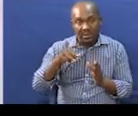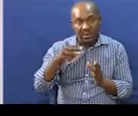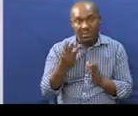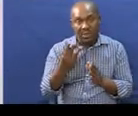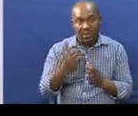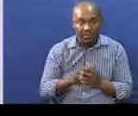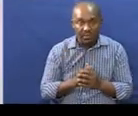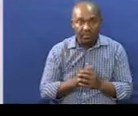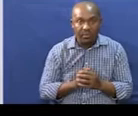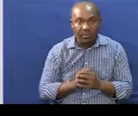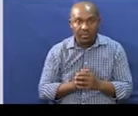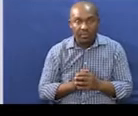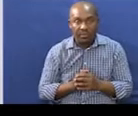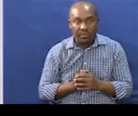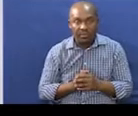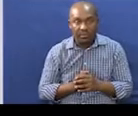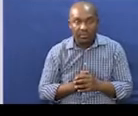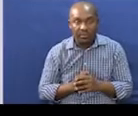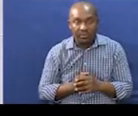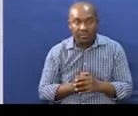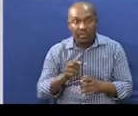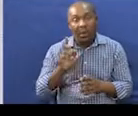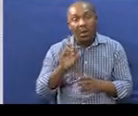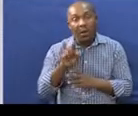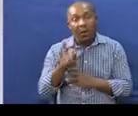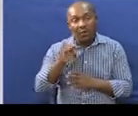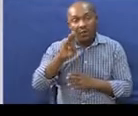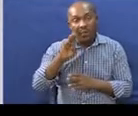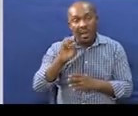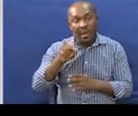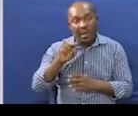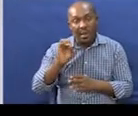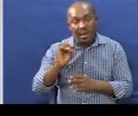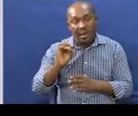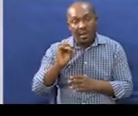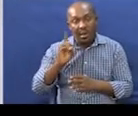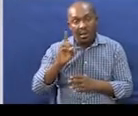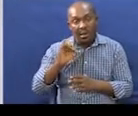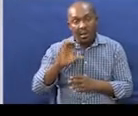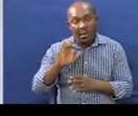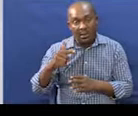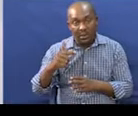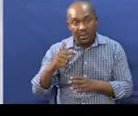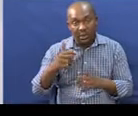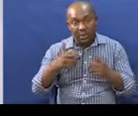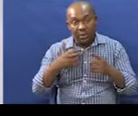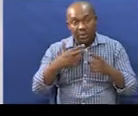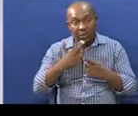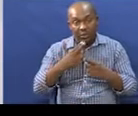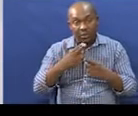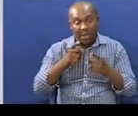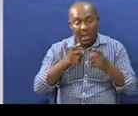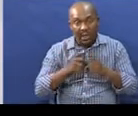centimeter cubed of Benedict's solution was added and the mixture was boiled.